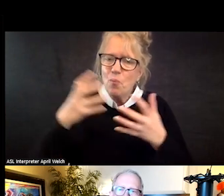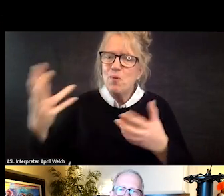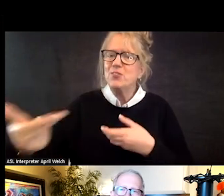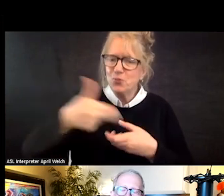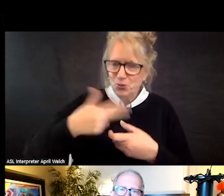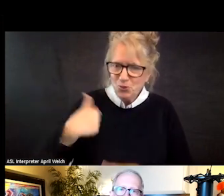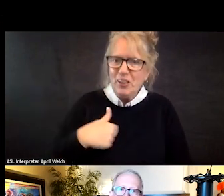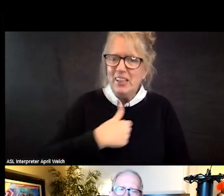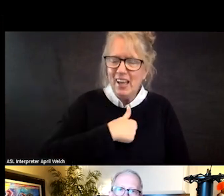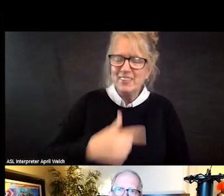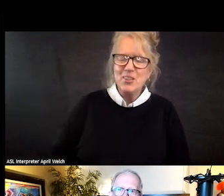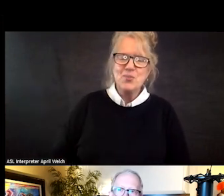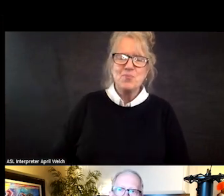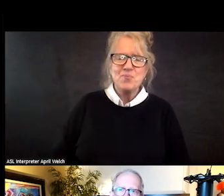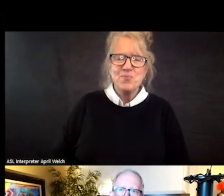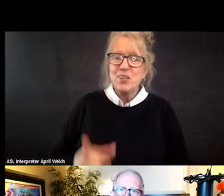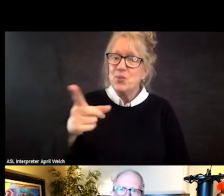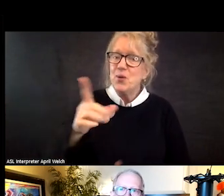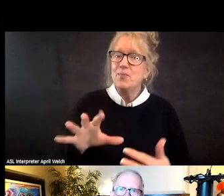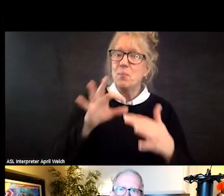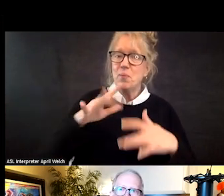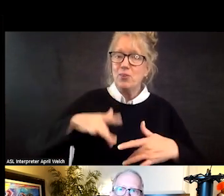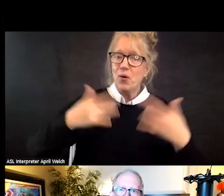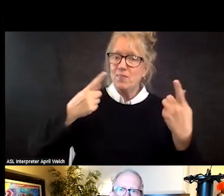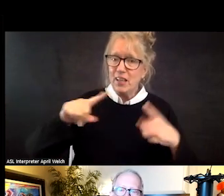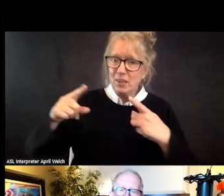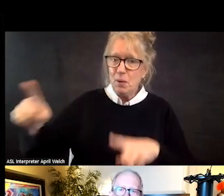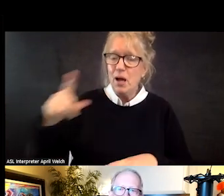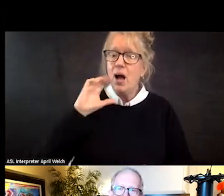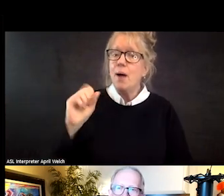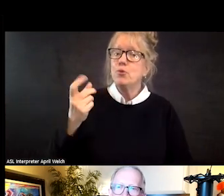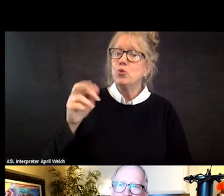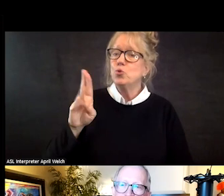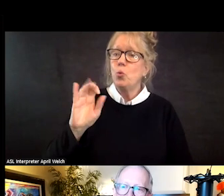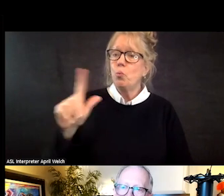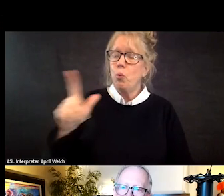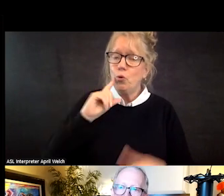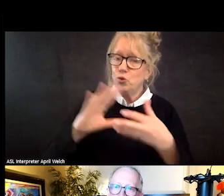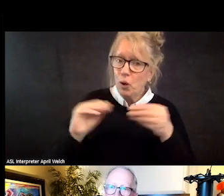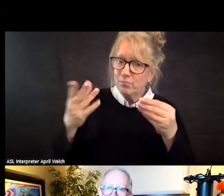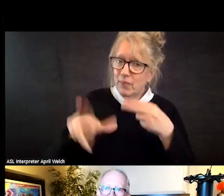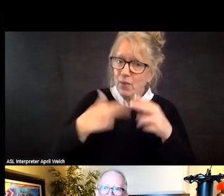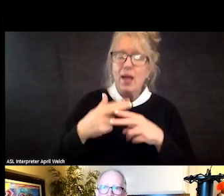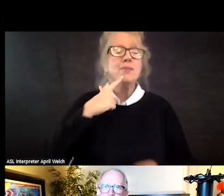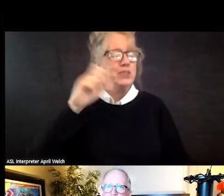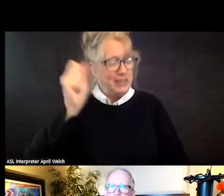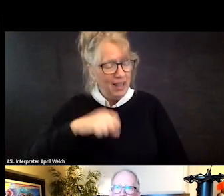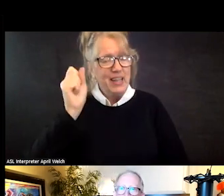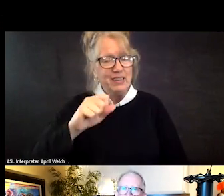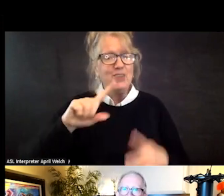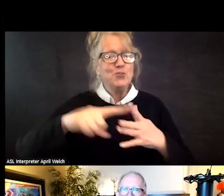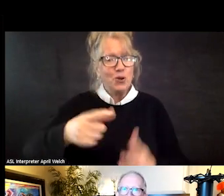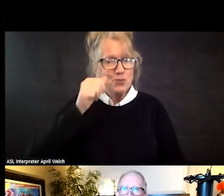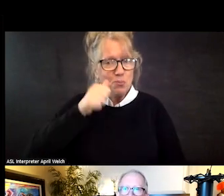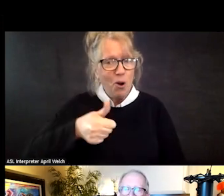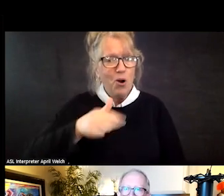us. And look, you've got some special events coming up around the Super Bowl. You want to give a 30-second on that? Yeah, so not only that, starting tomorrow, we